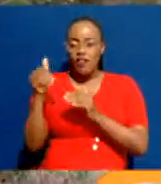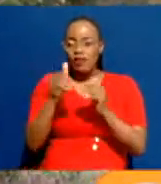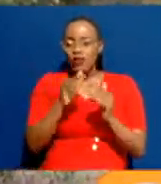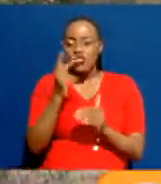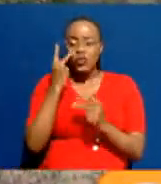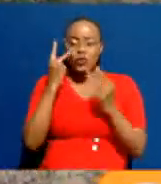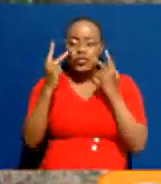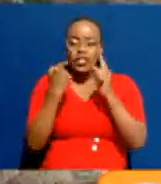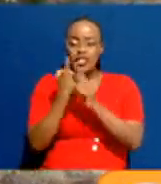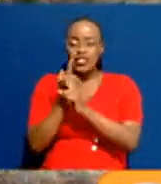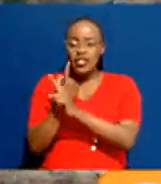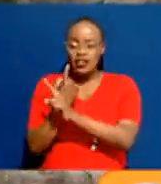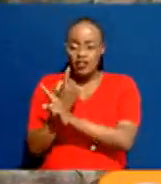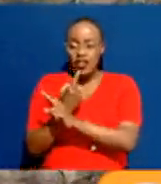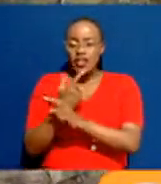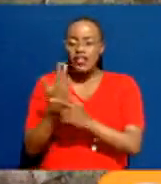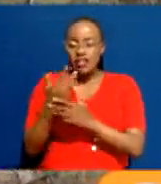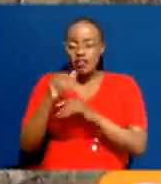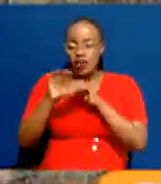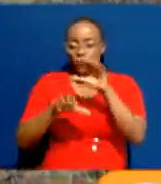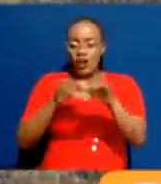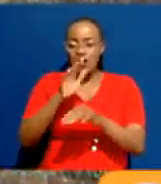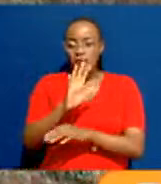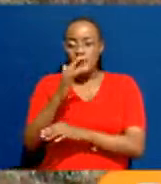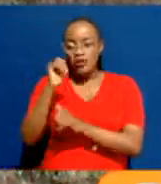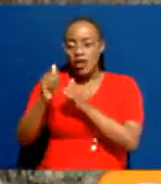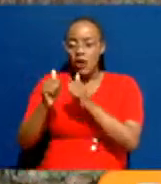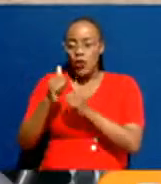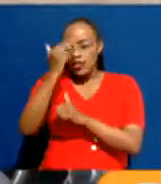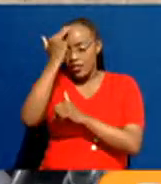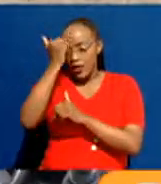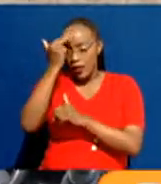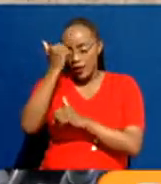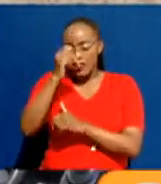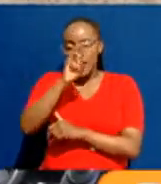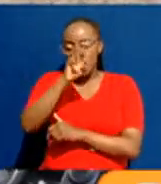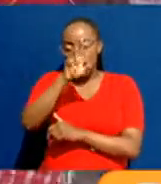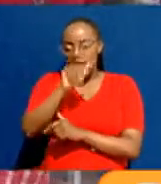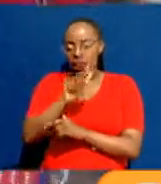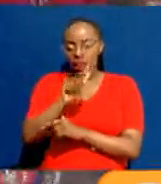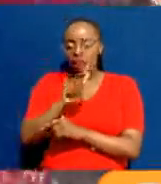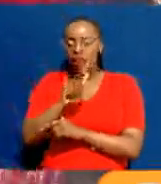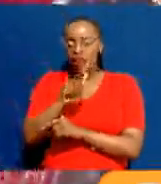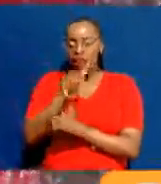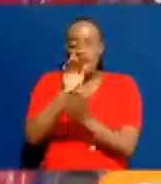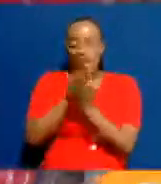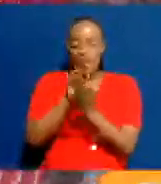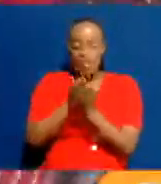to see different species of wildlife offered by the Maasai Mara Game Reserve.